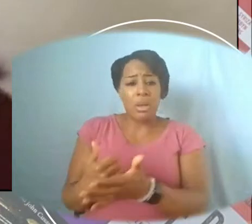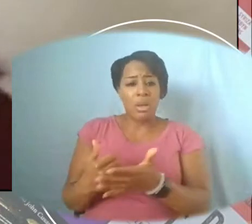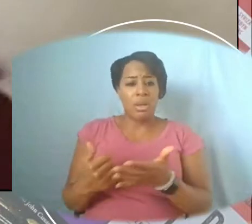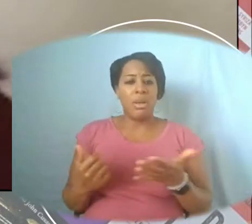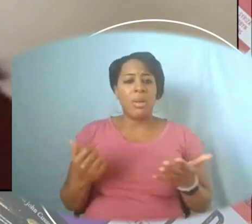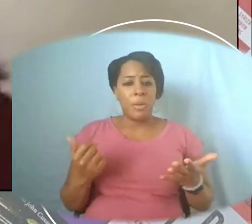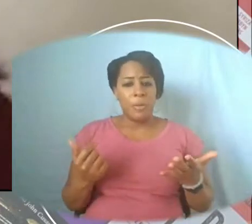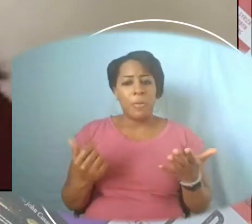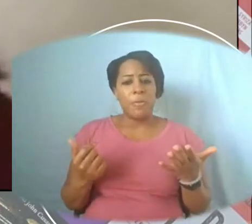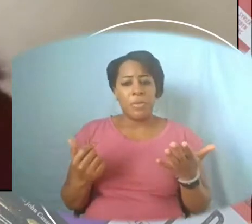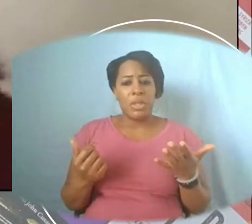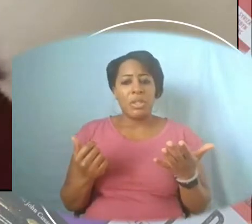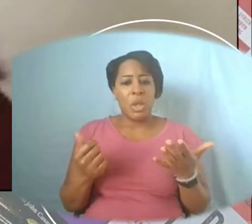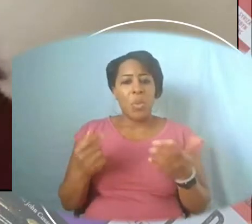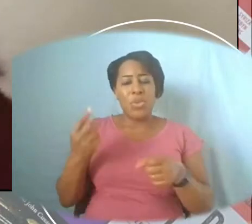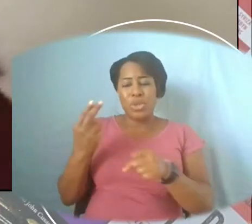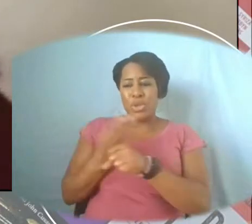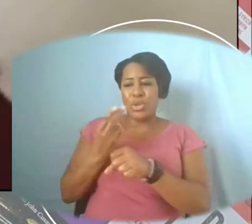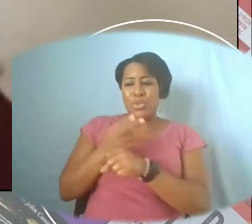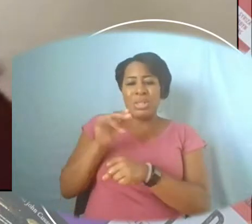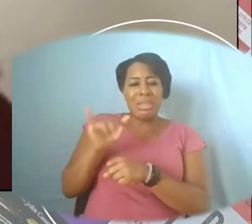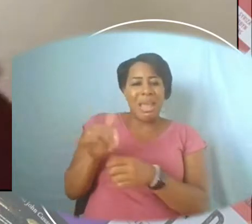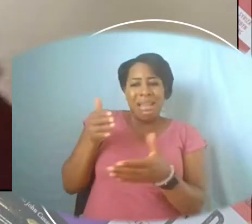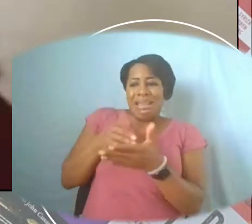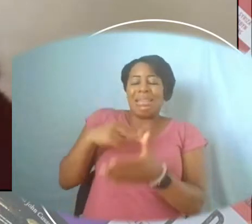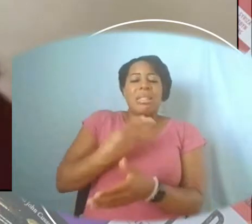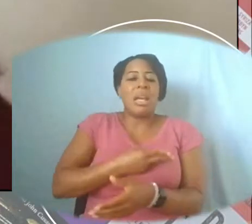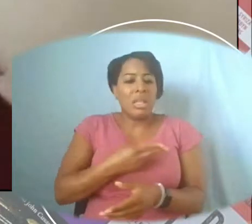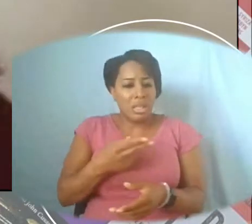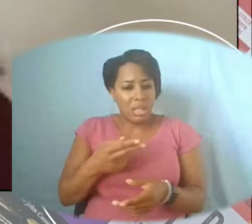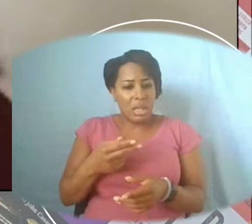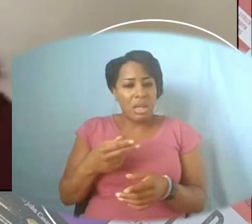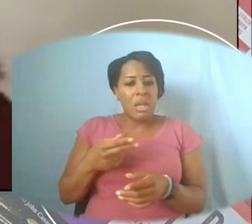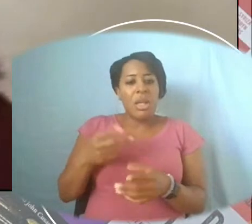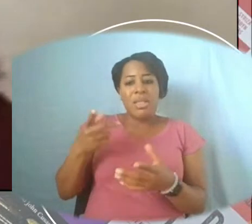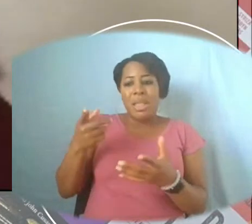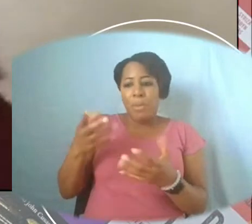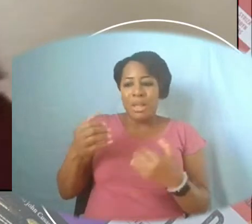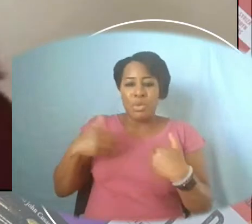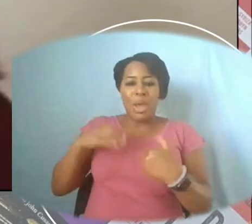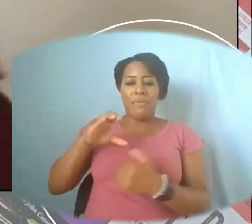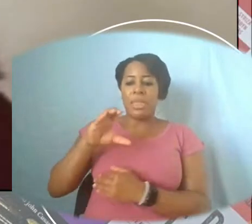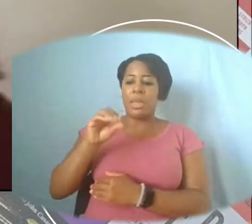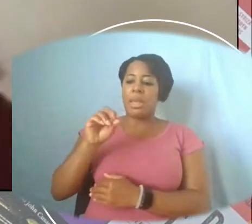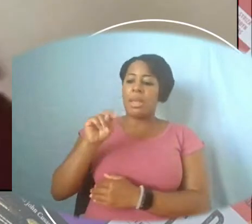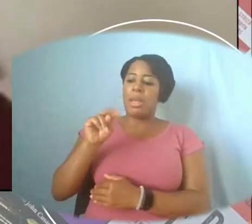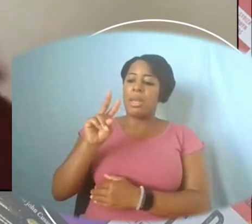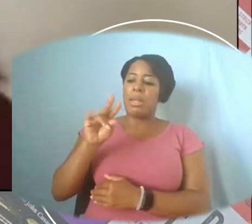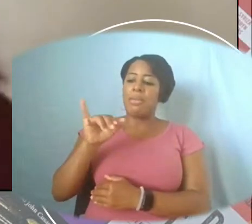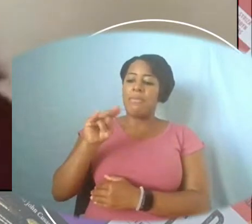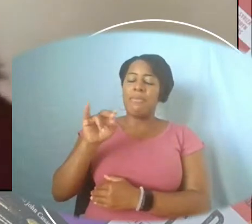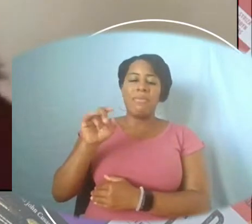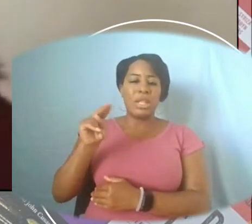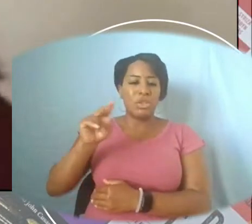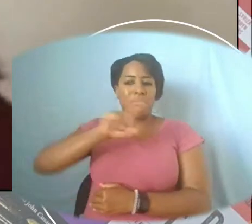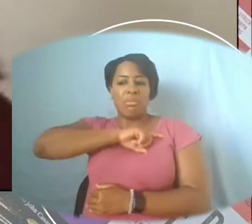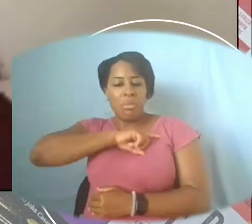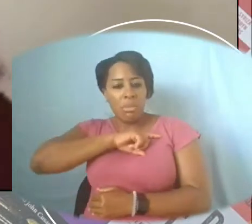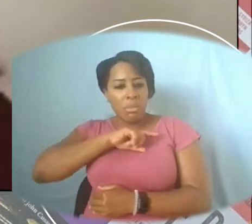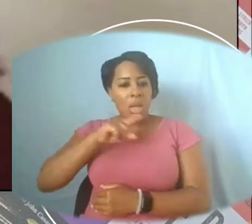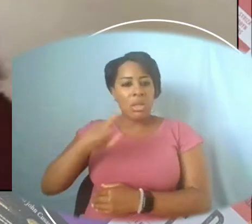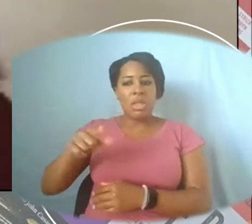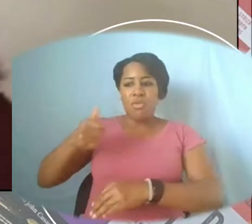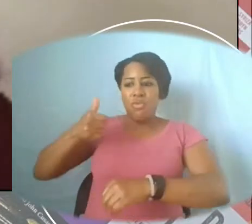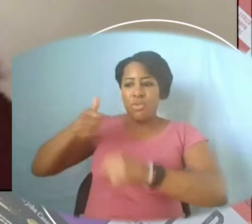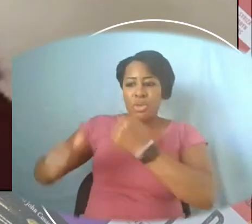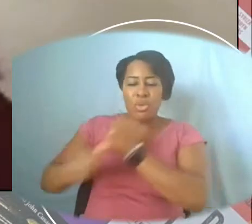their needs met. To get that conviction. They're threatening, they're isolating that